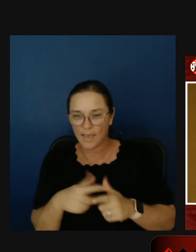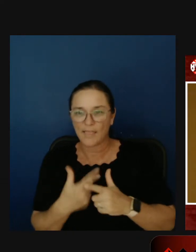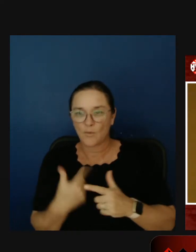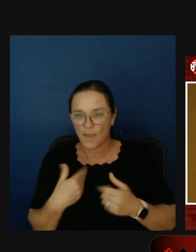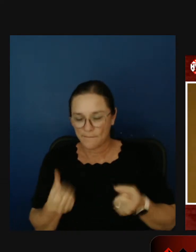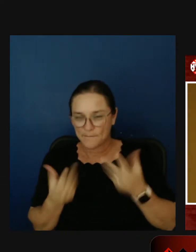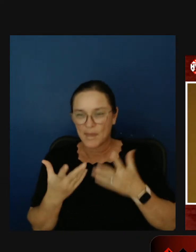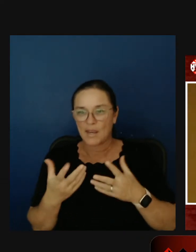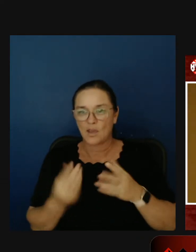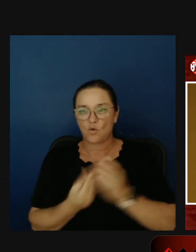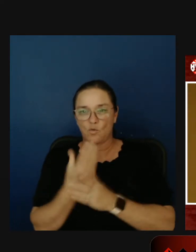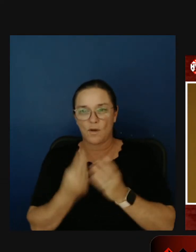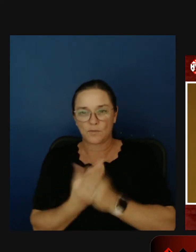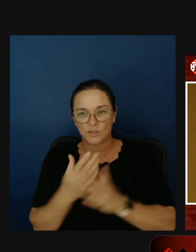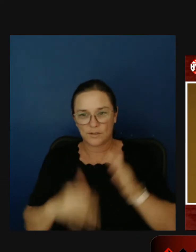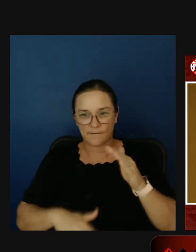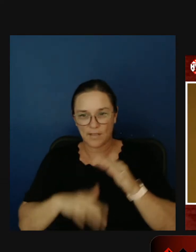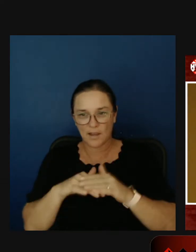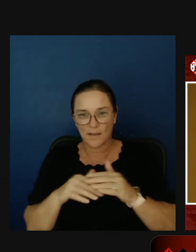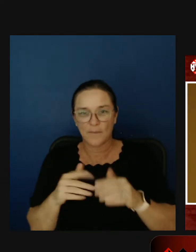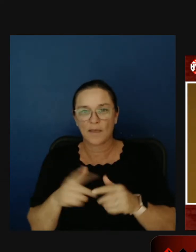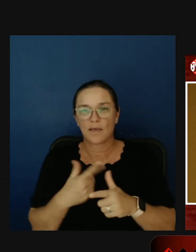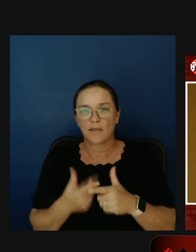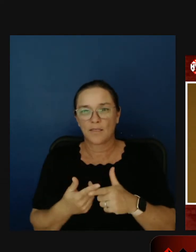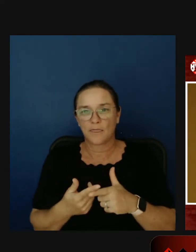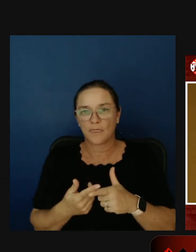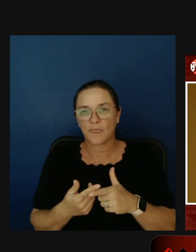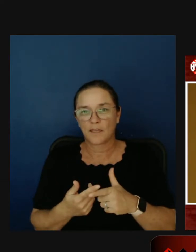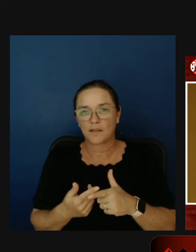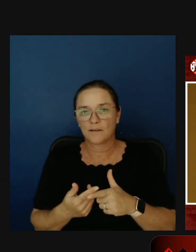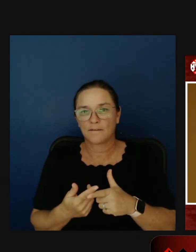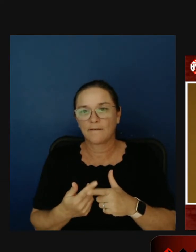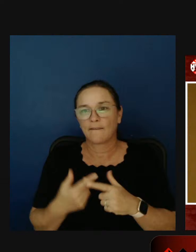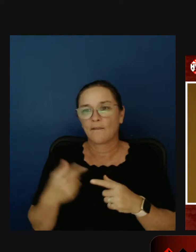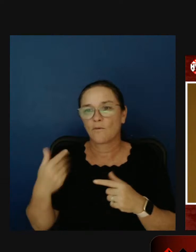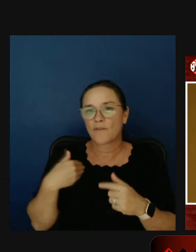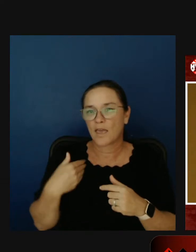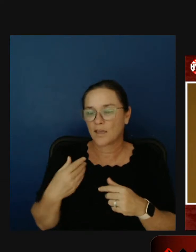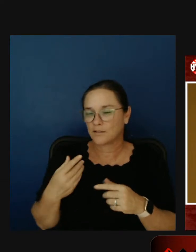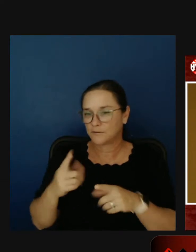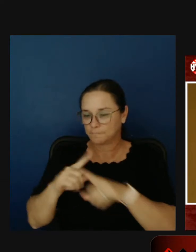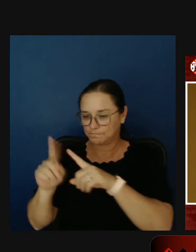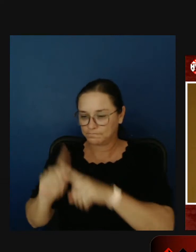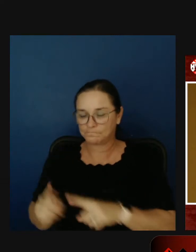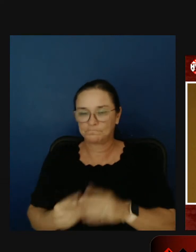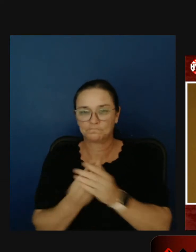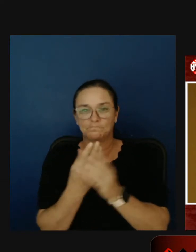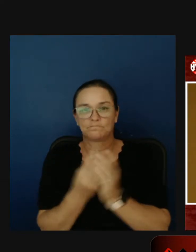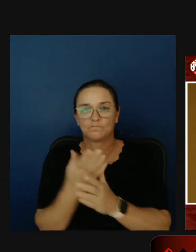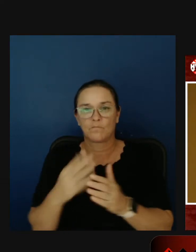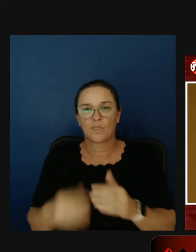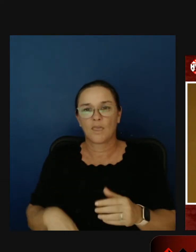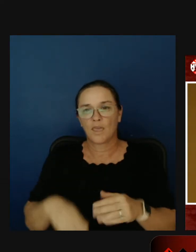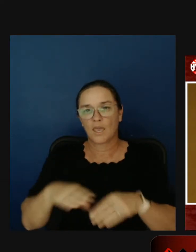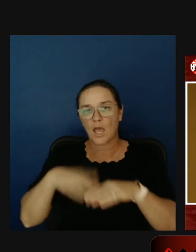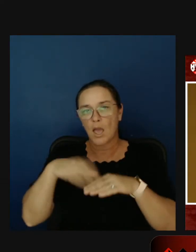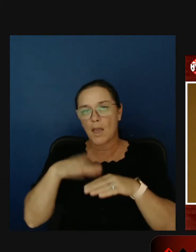that are filling it in. We've had an eruption in the Middle East rift zone since then. We've had an eruption in the upper Southwest rift